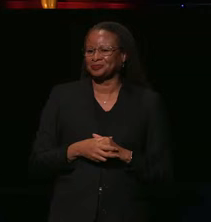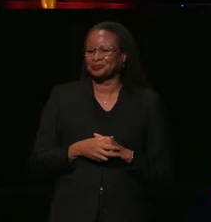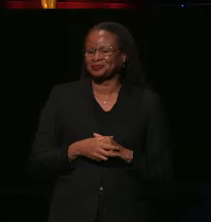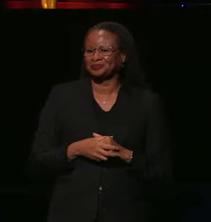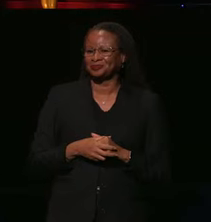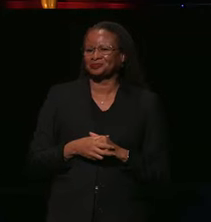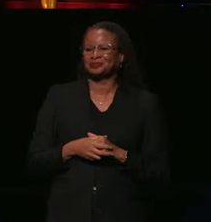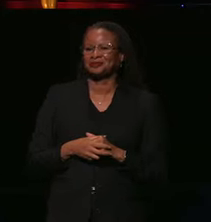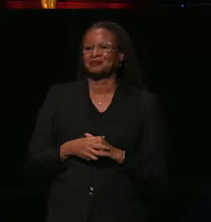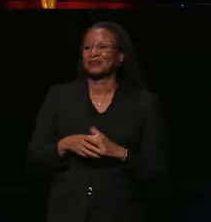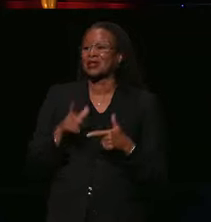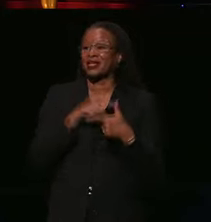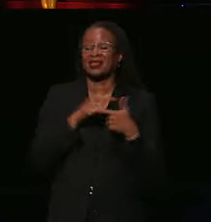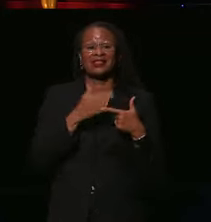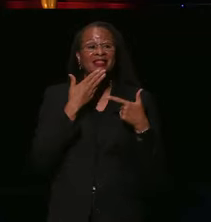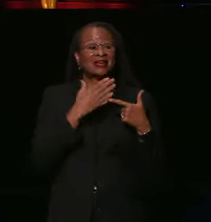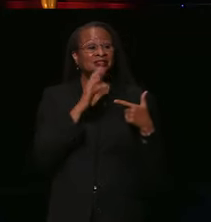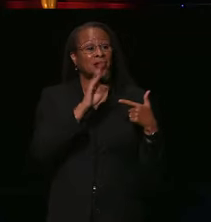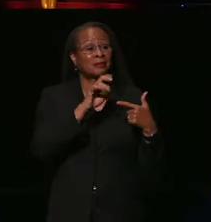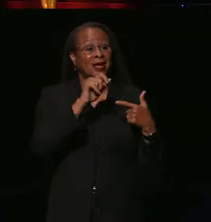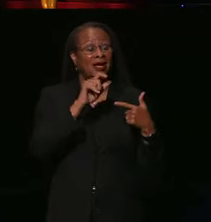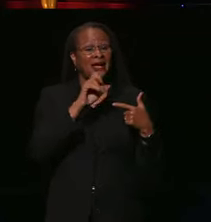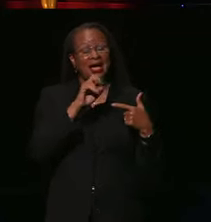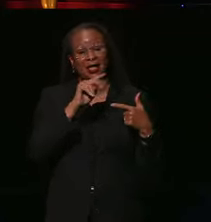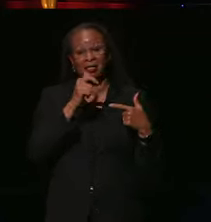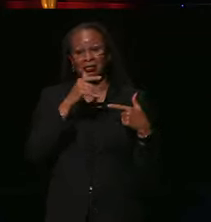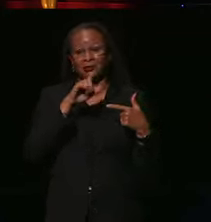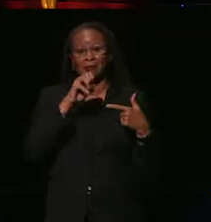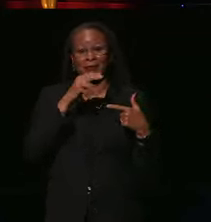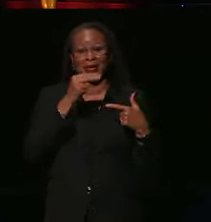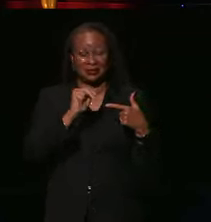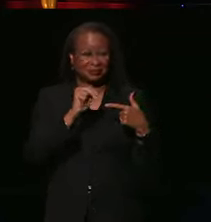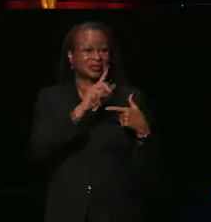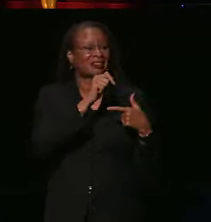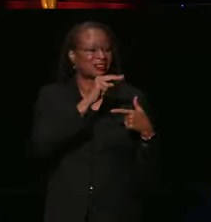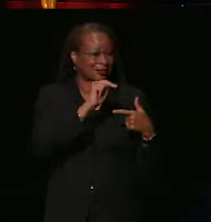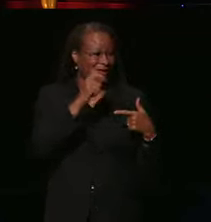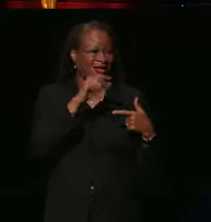All thanks to Leonard Engelman for starting this in the first place. Thank you, Leonard.